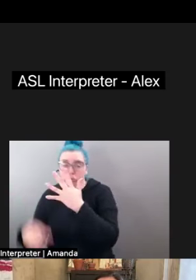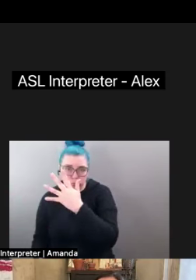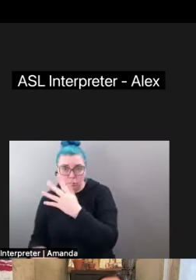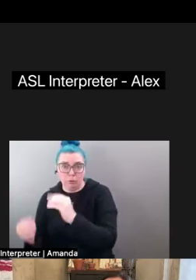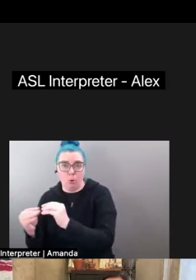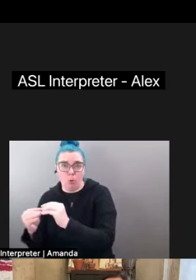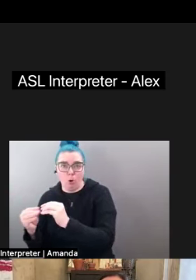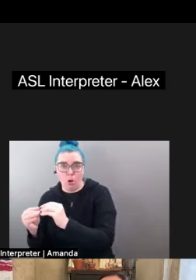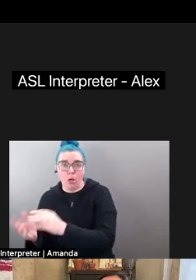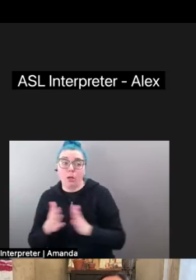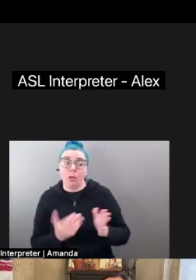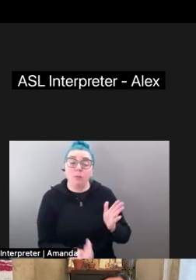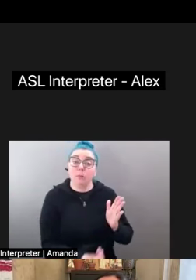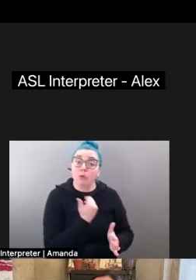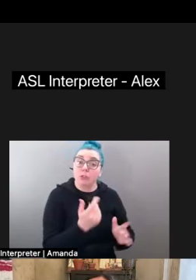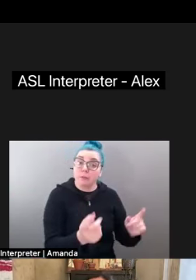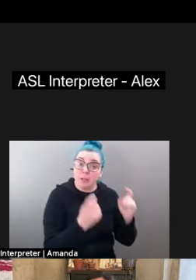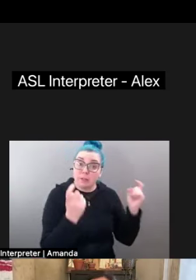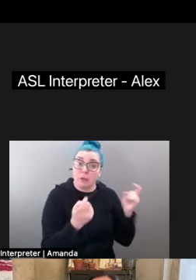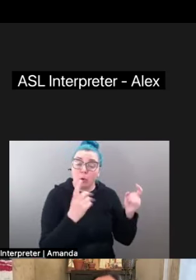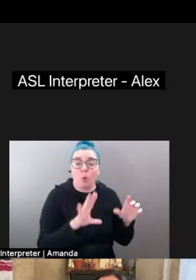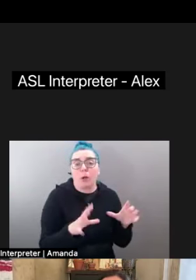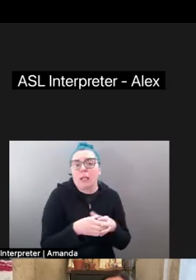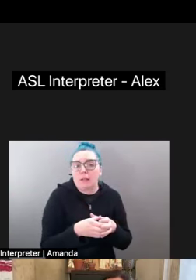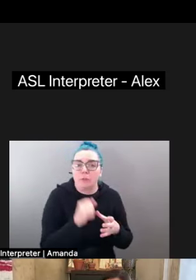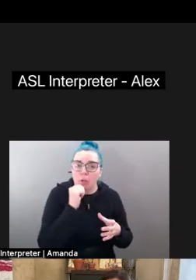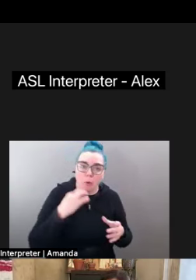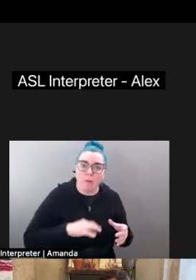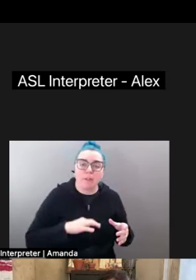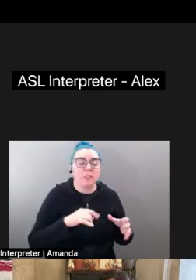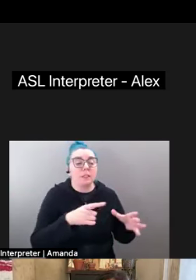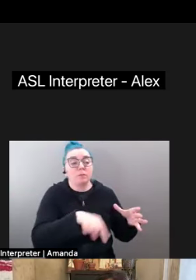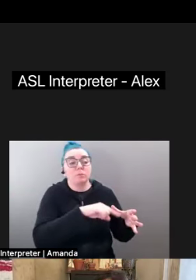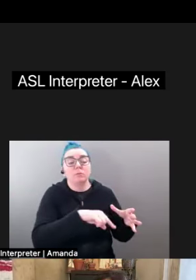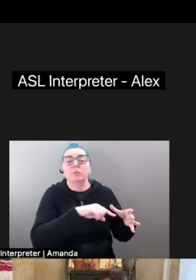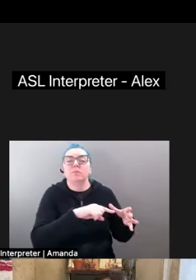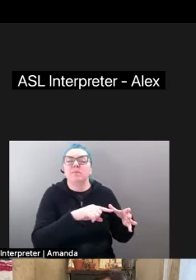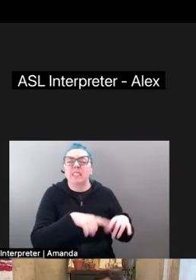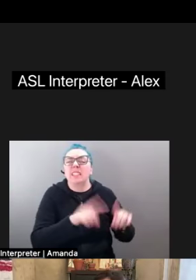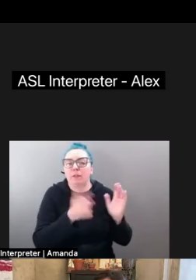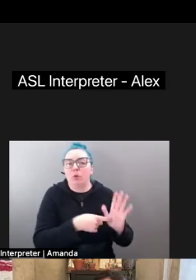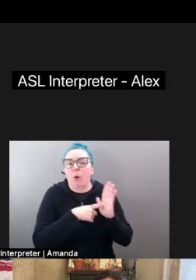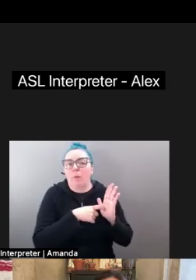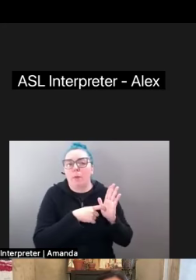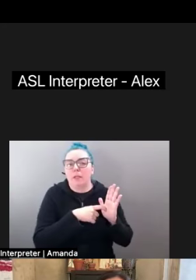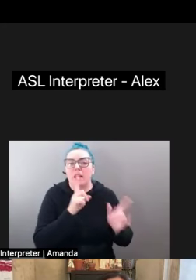for emerging or for collectives or nonprofits within the emerging festival stream.